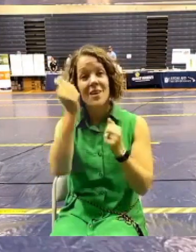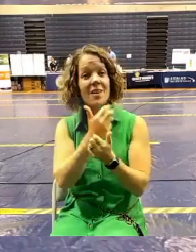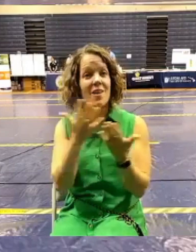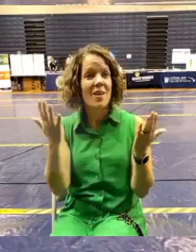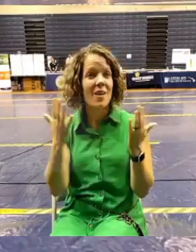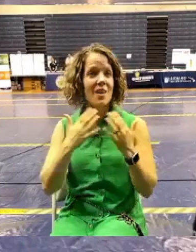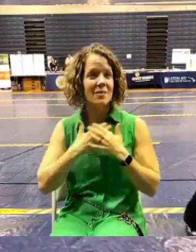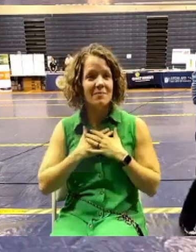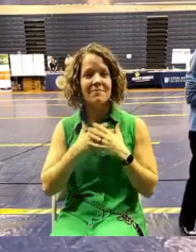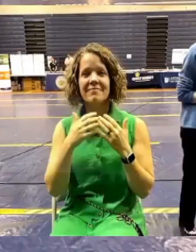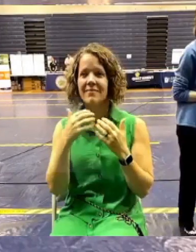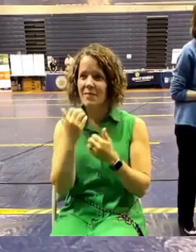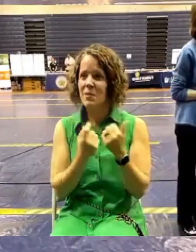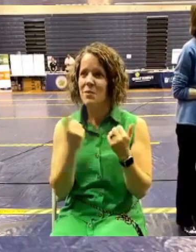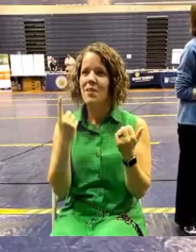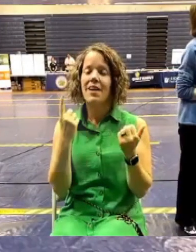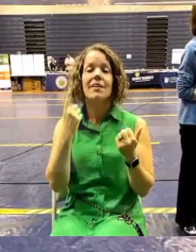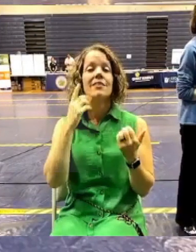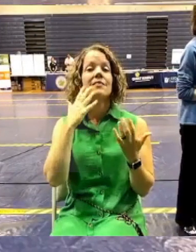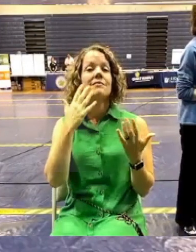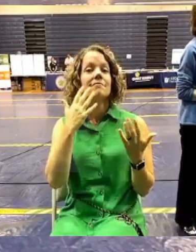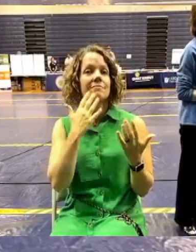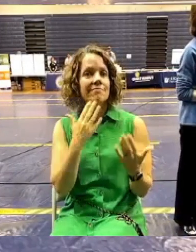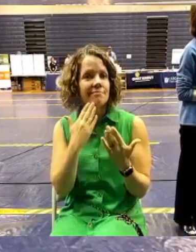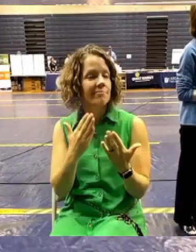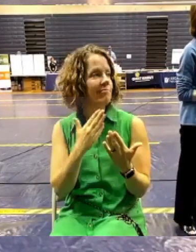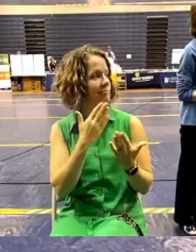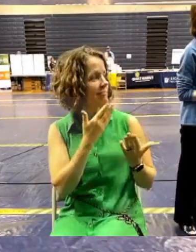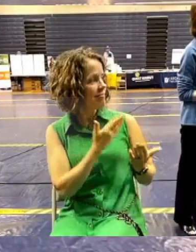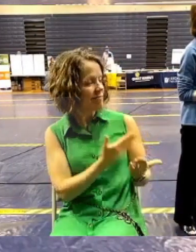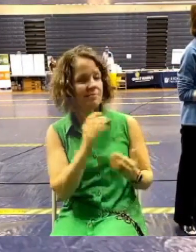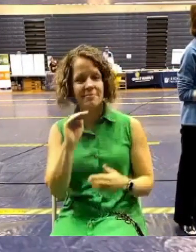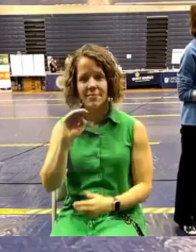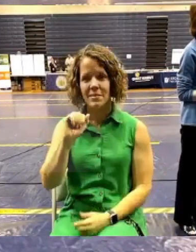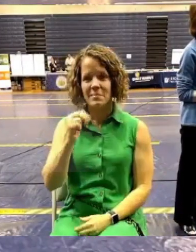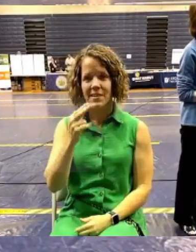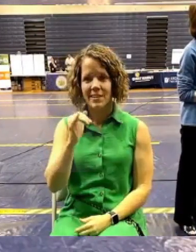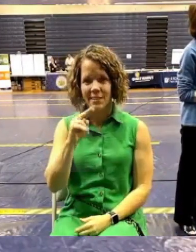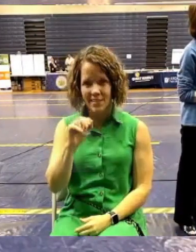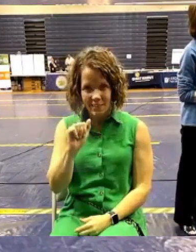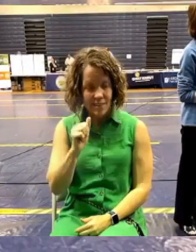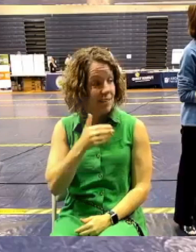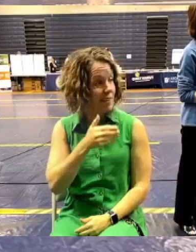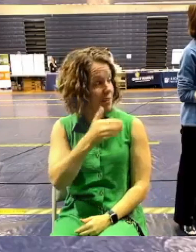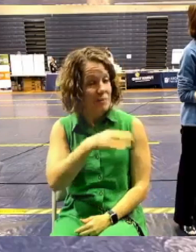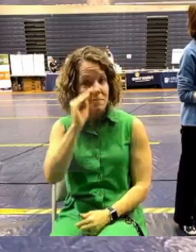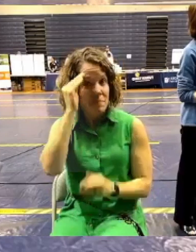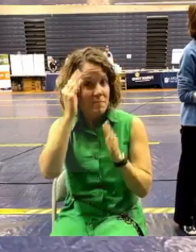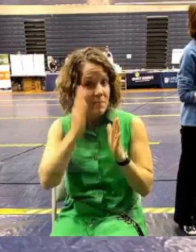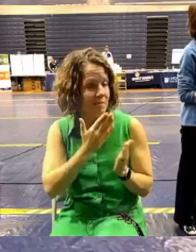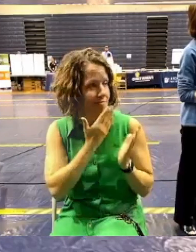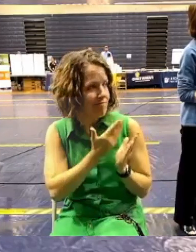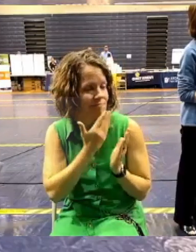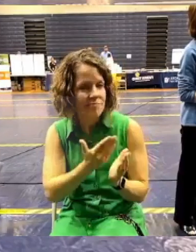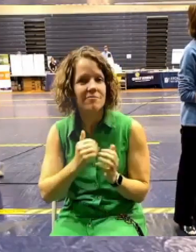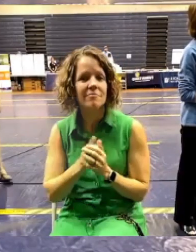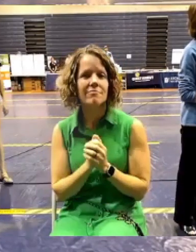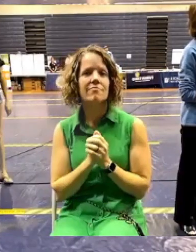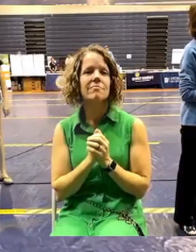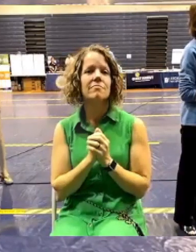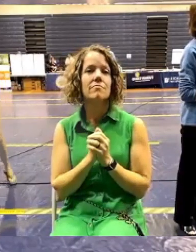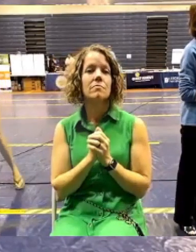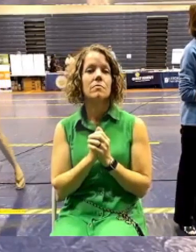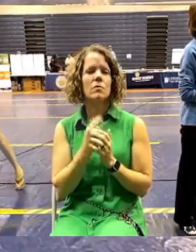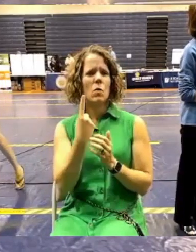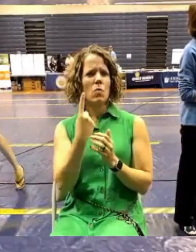Aloha mai kako. Thank you so much, Mayor and Mahina. There was just one thing that I wanted to share that I had